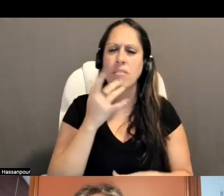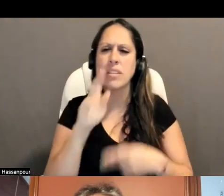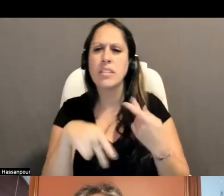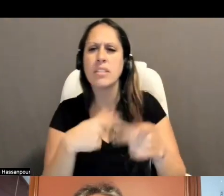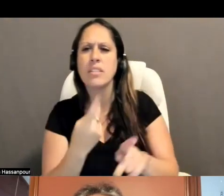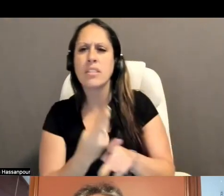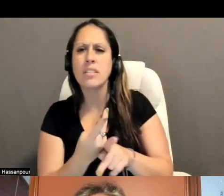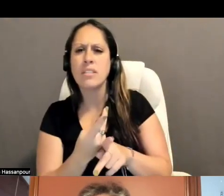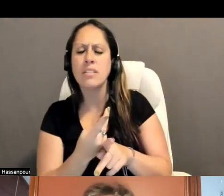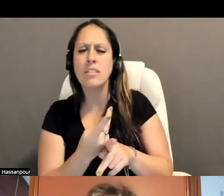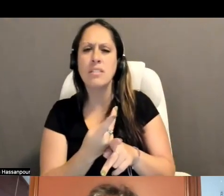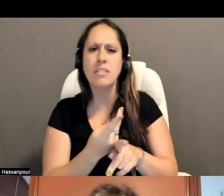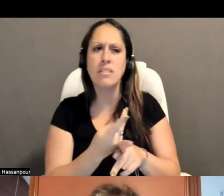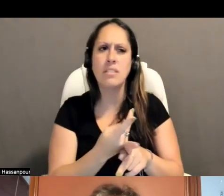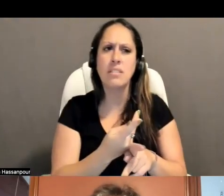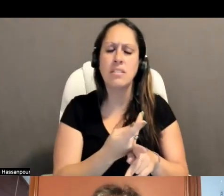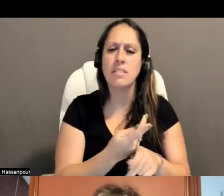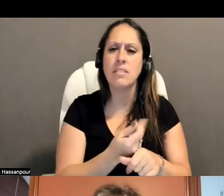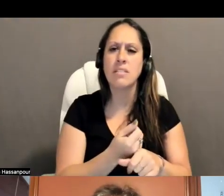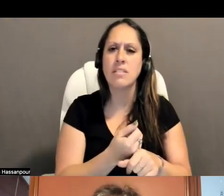Oh boy.